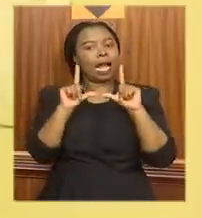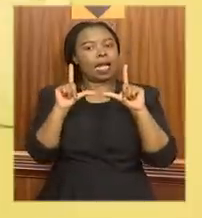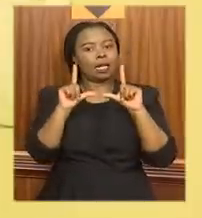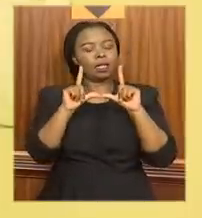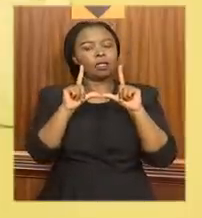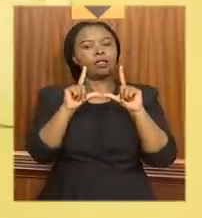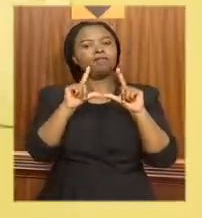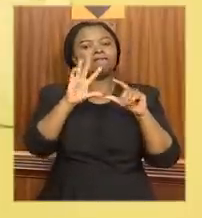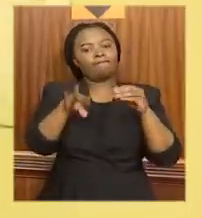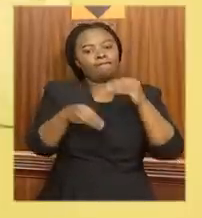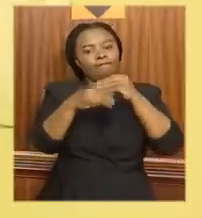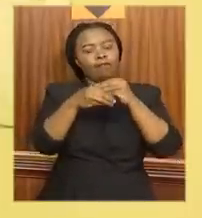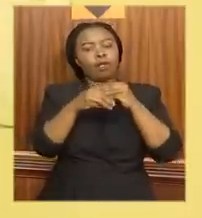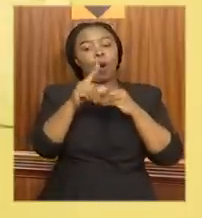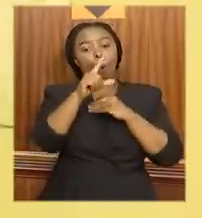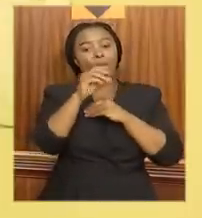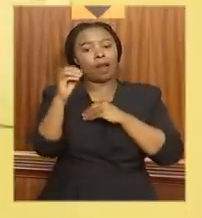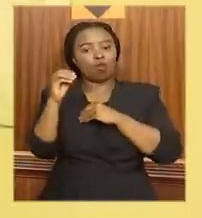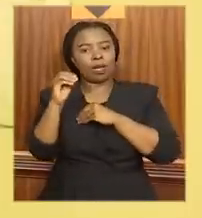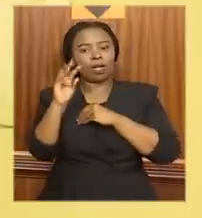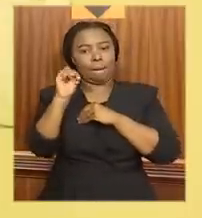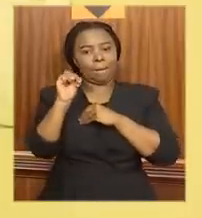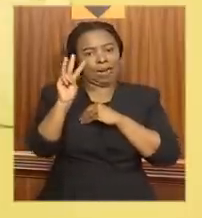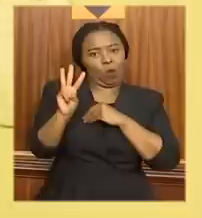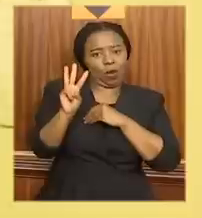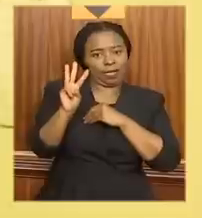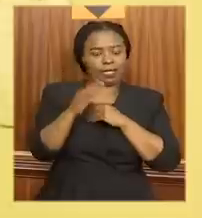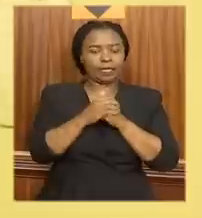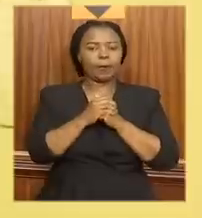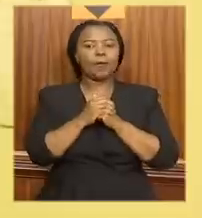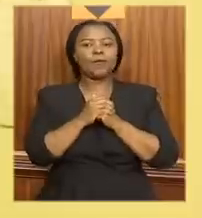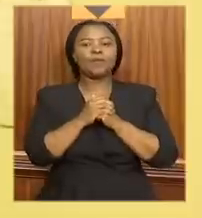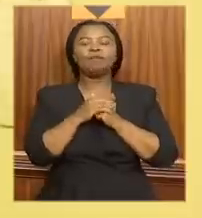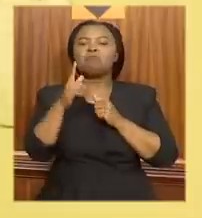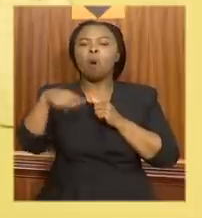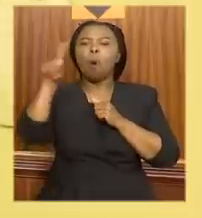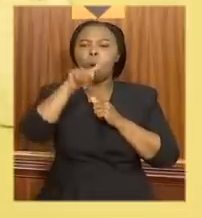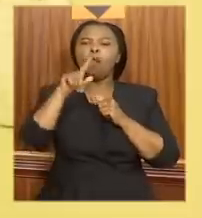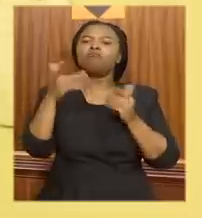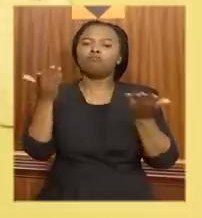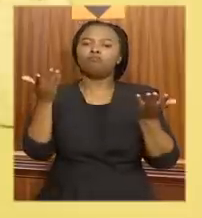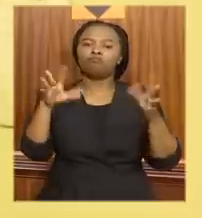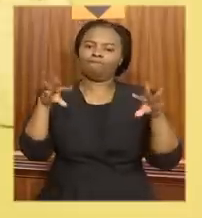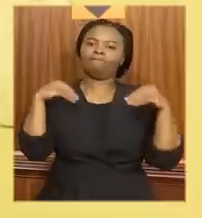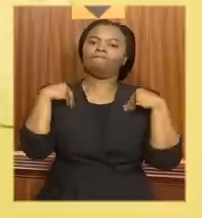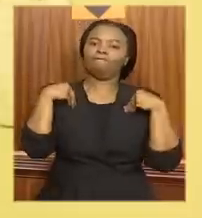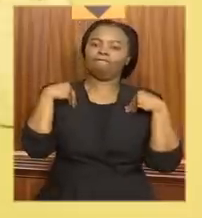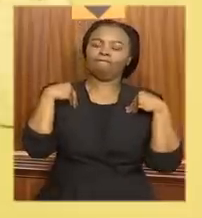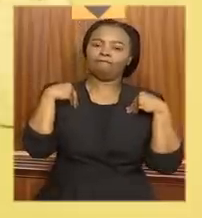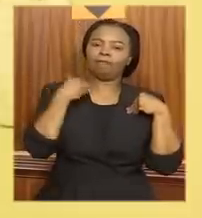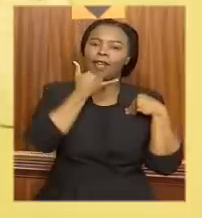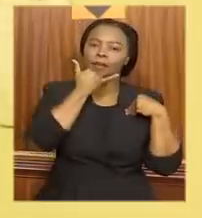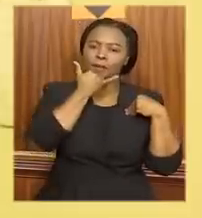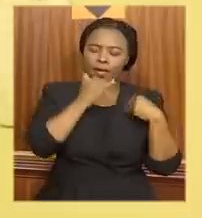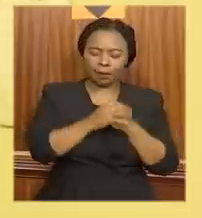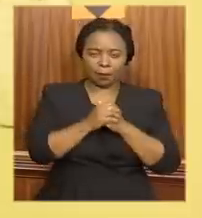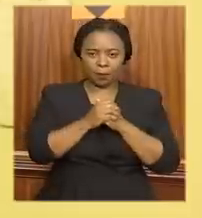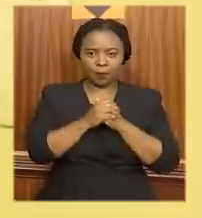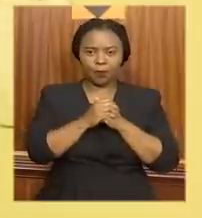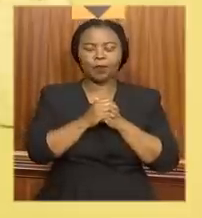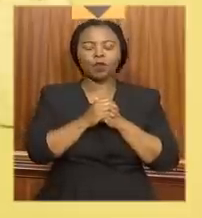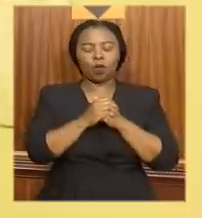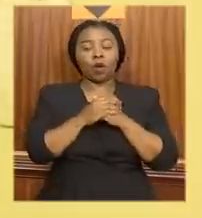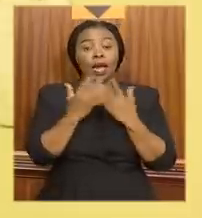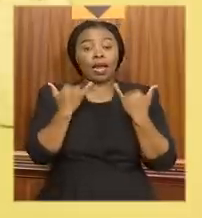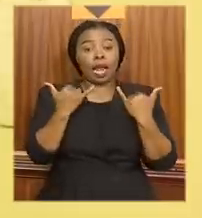100 megawatts. This move was widely welcomed. It has unlocked a pipeline of more